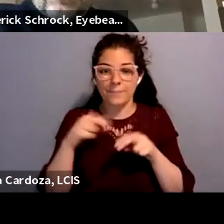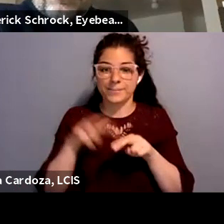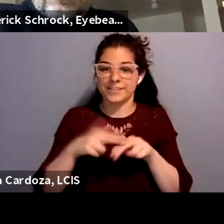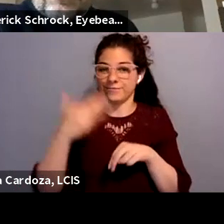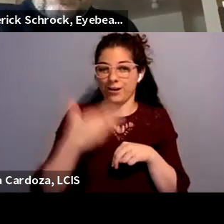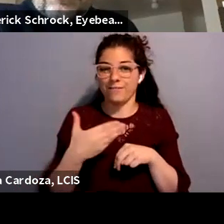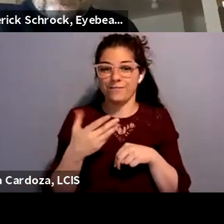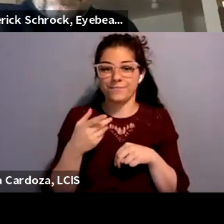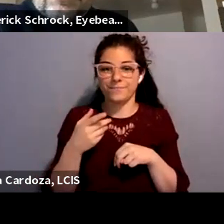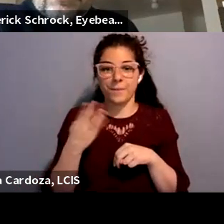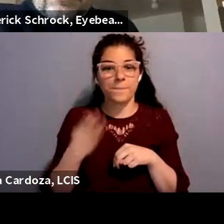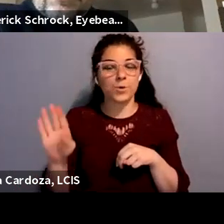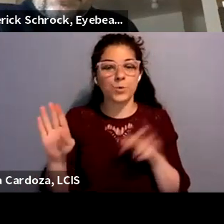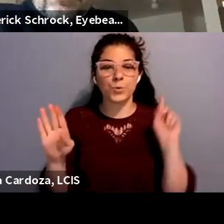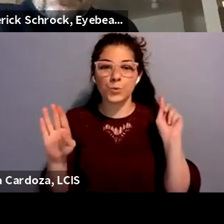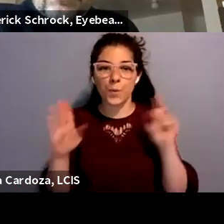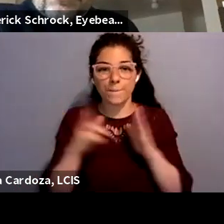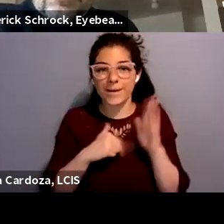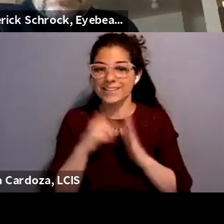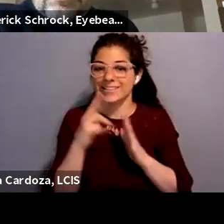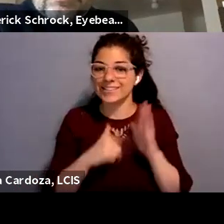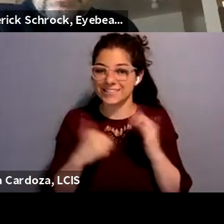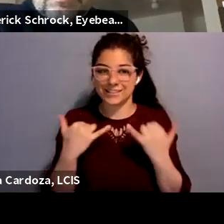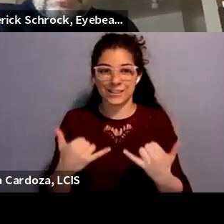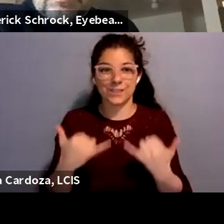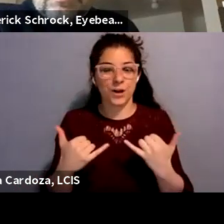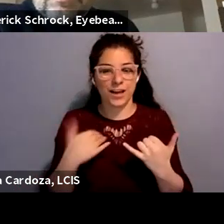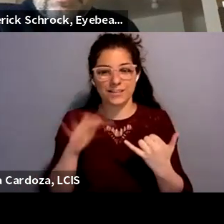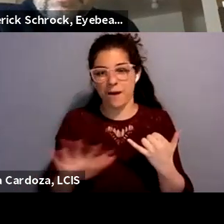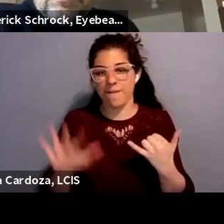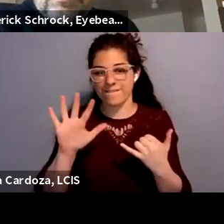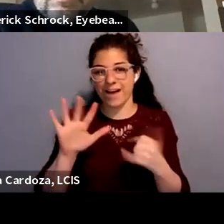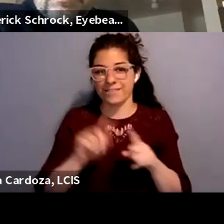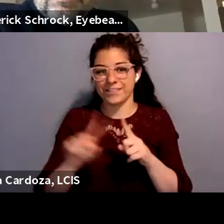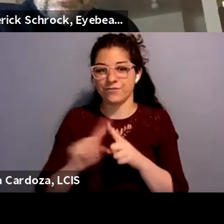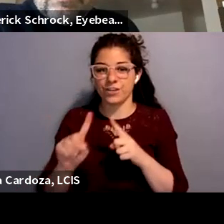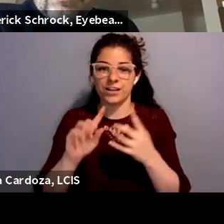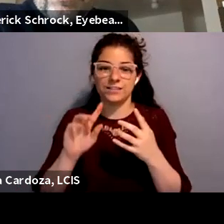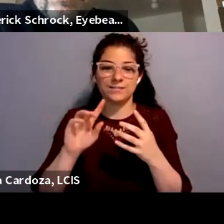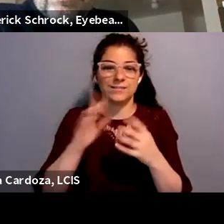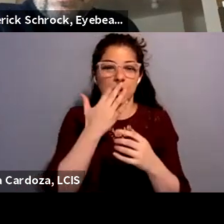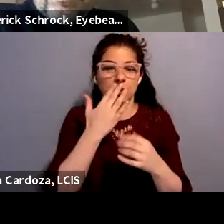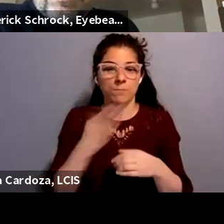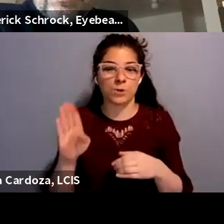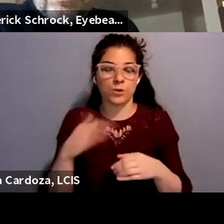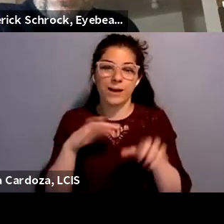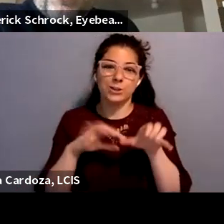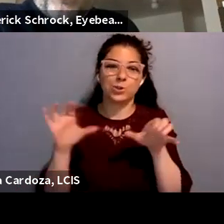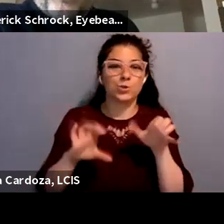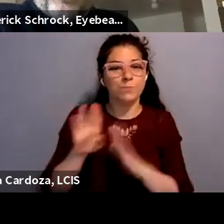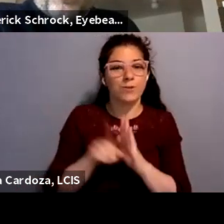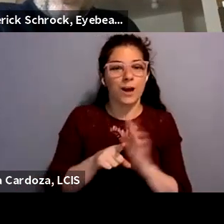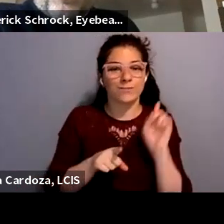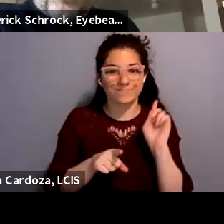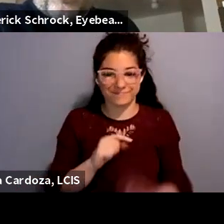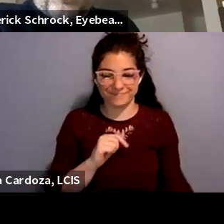a blue painting, contemporary, that has probably about five different blue shades in it. That's my Zoom background.